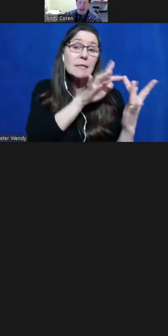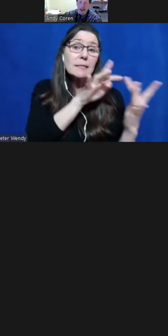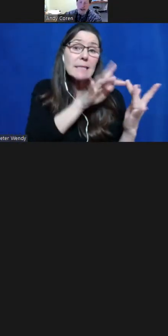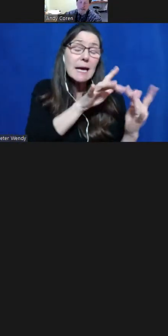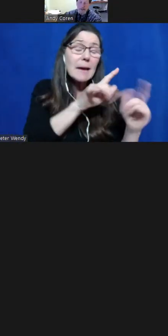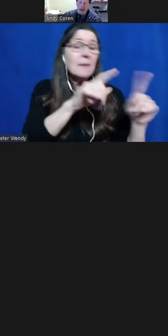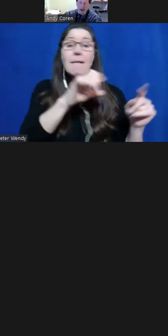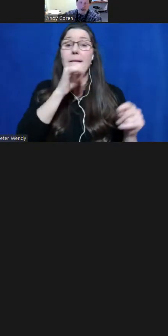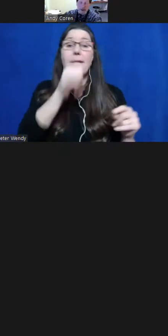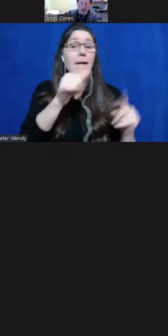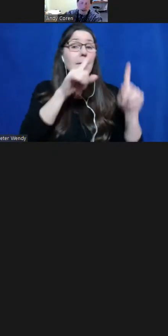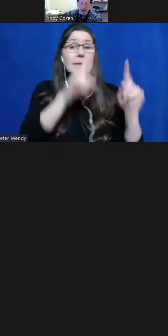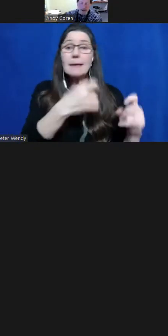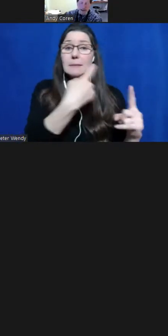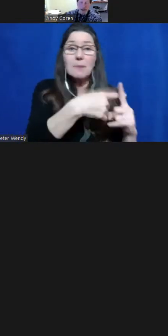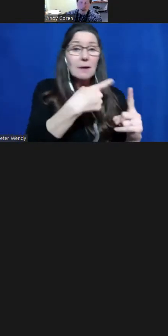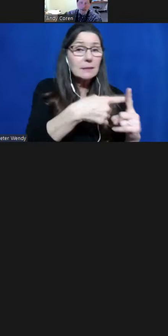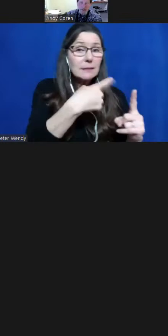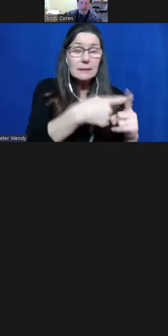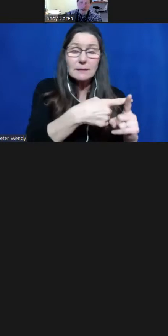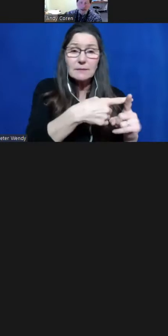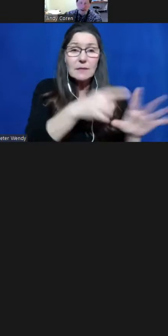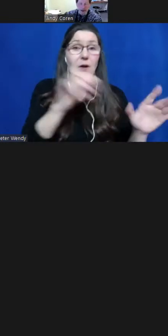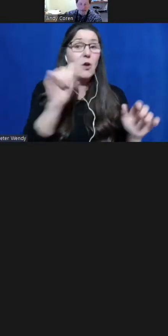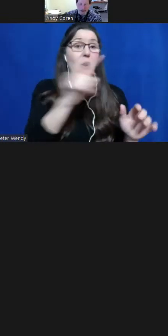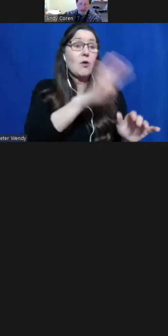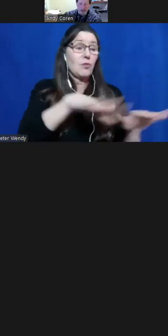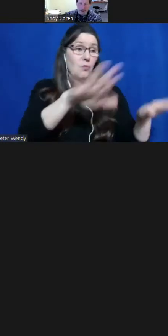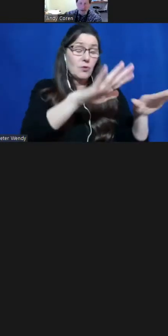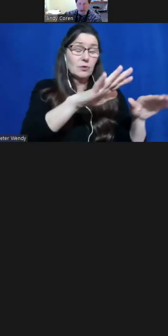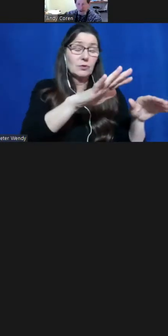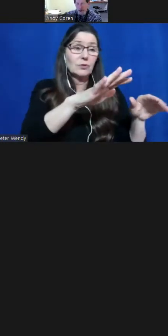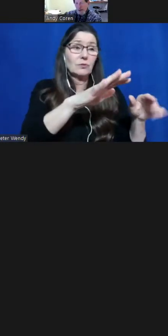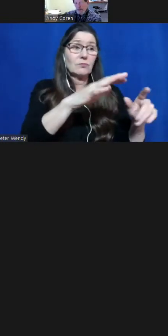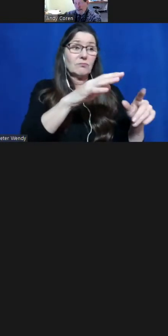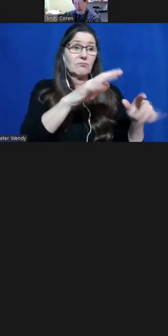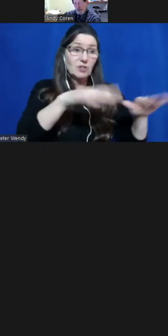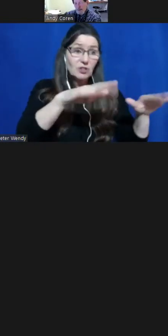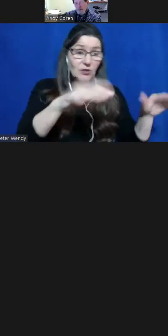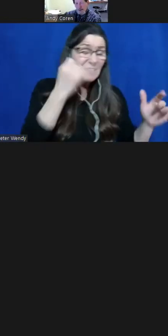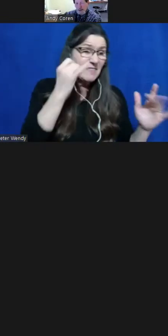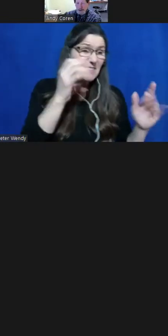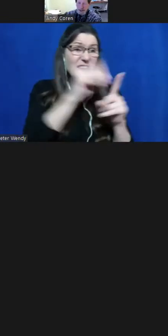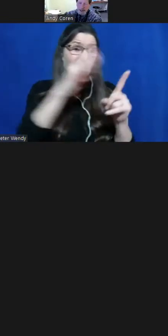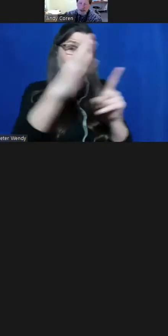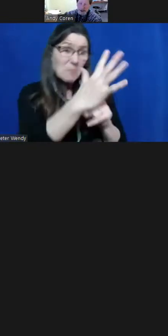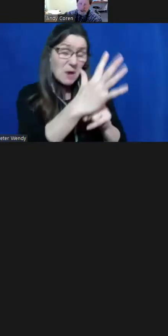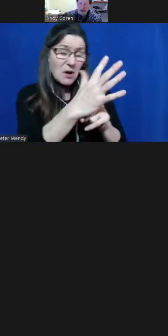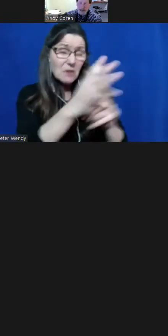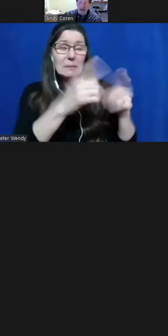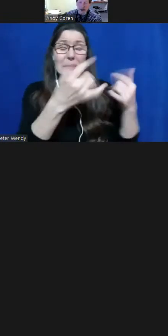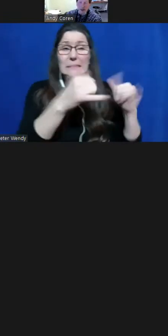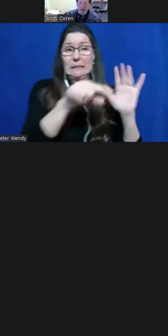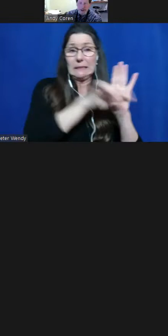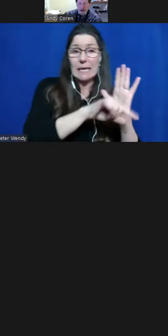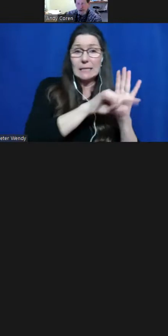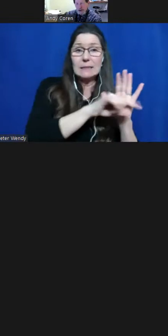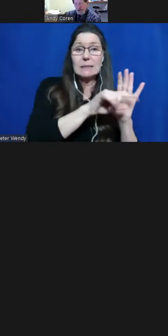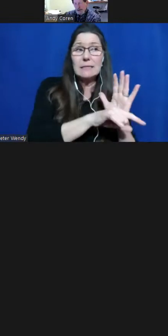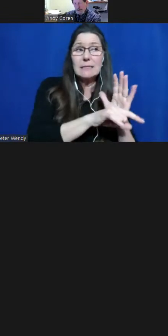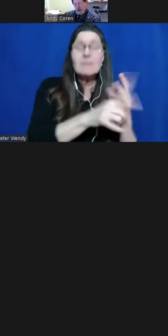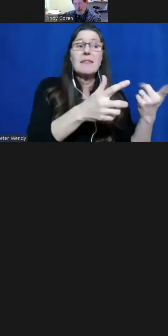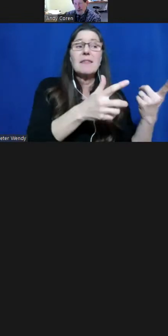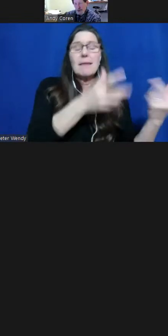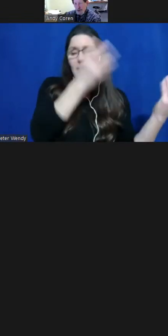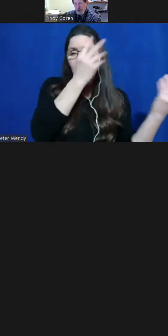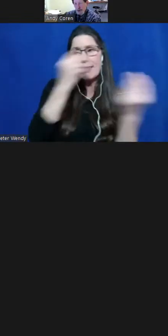children have a note sent home to their families to alert them and give them advice on how to do it. When the children